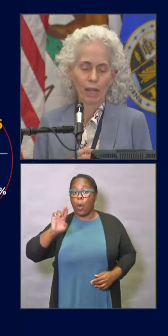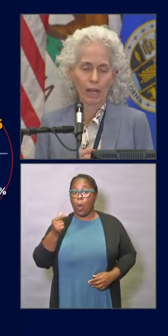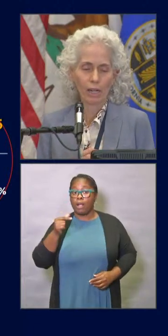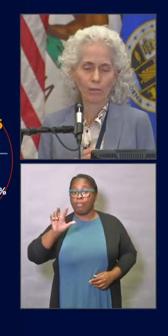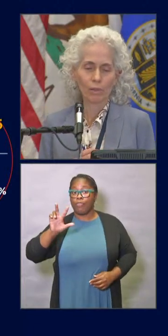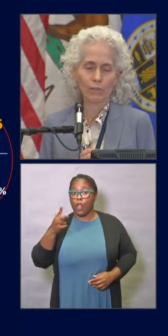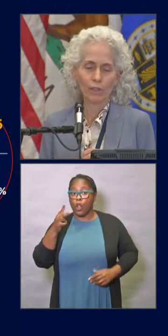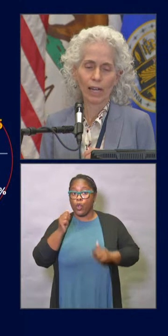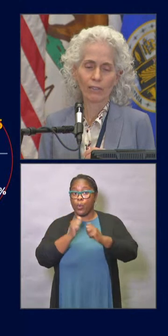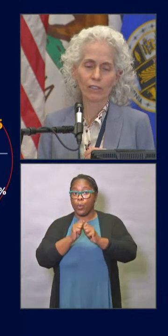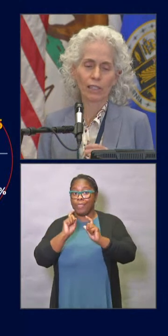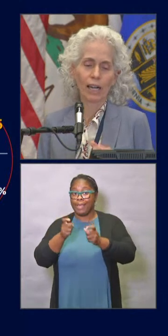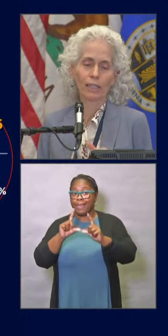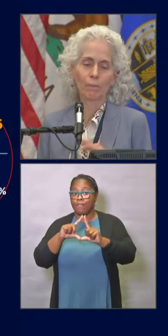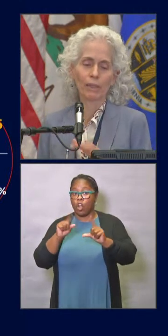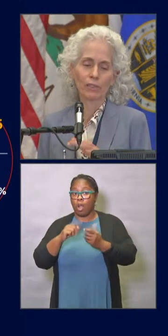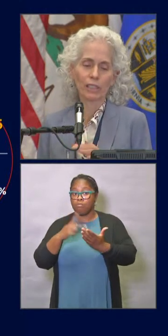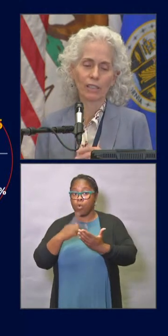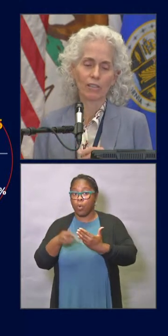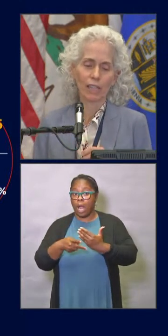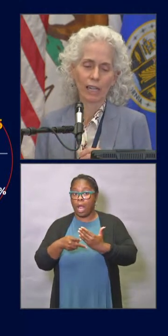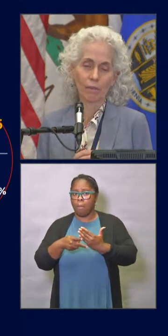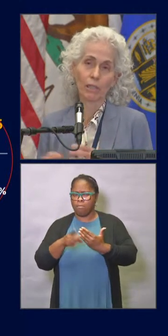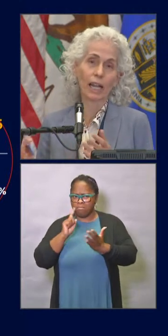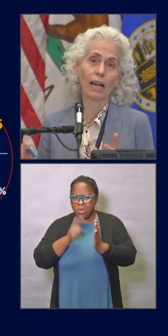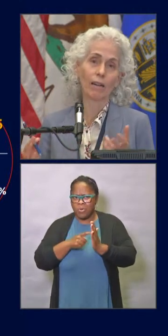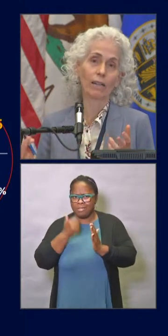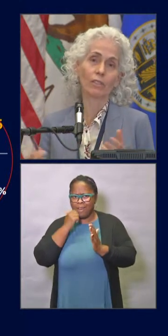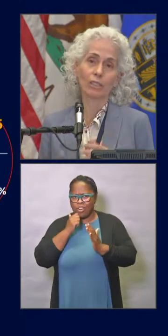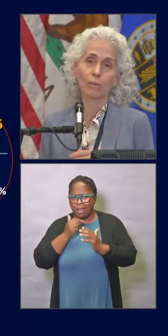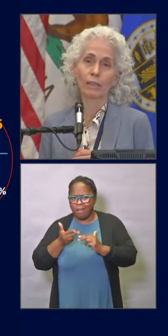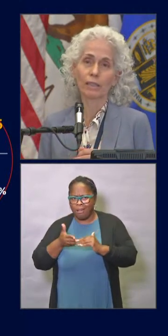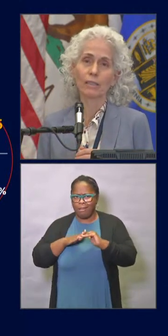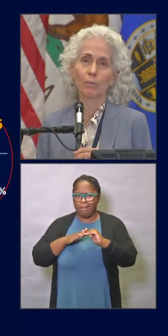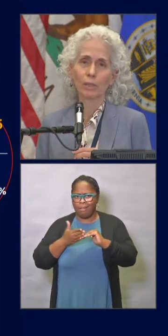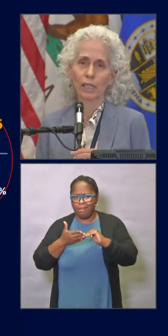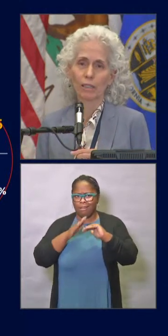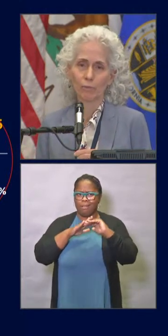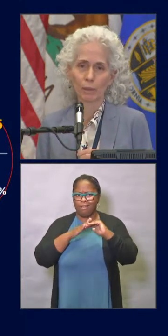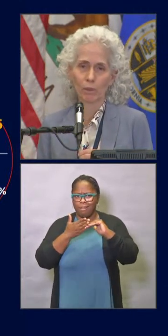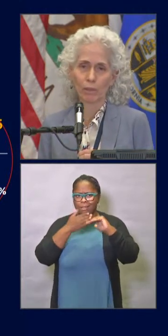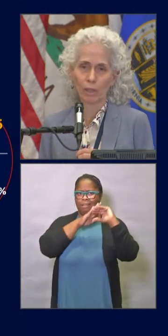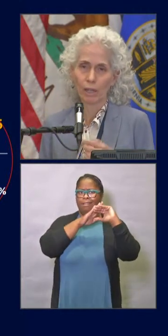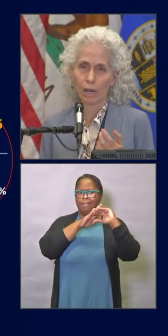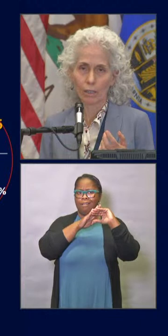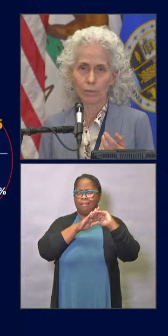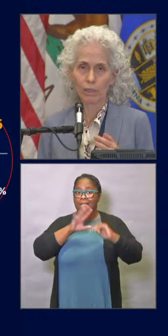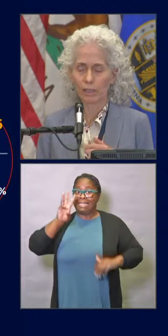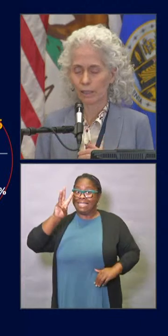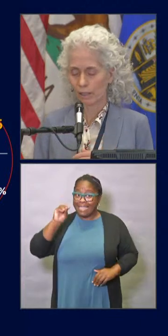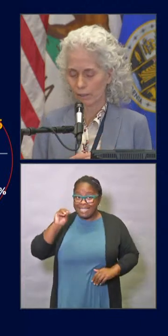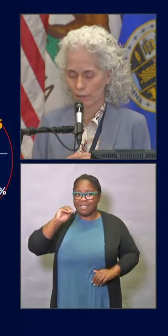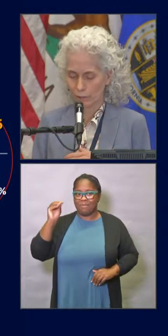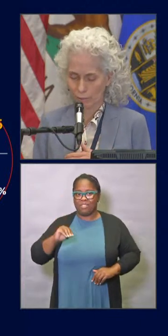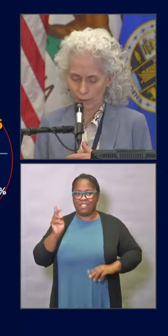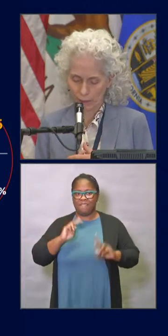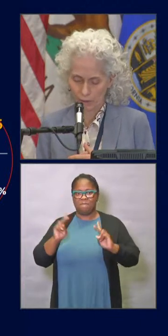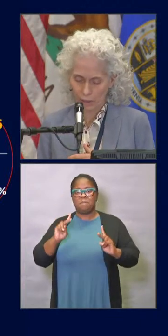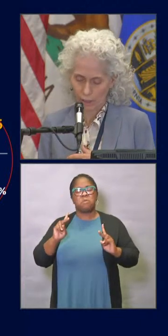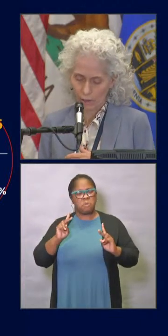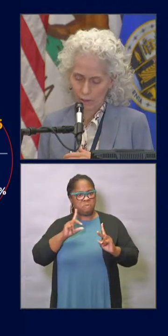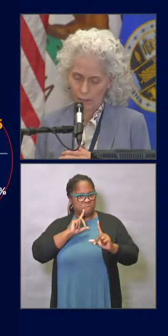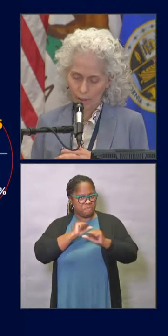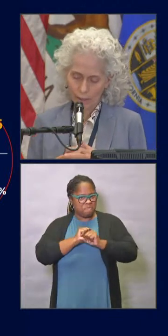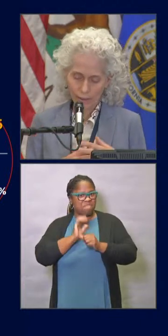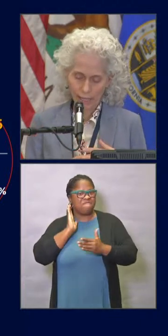program, we've actually gone up every single day, and we're now averaging about 60% of people are completing their interviews with